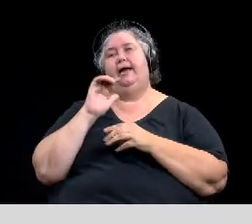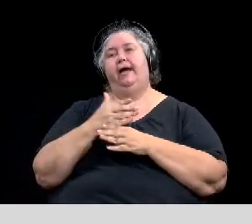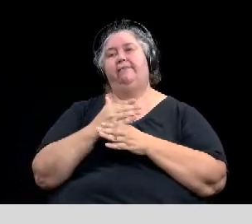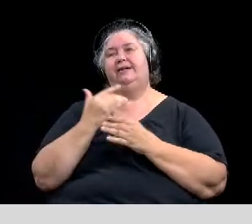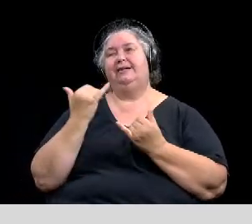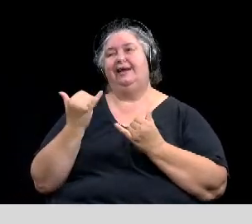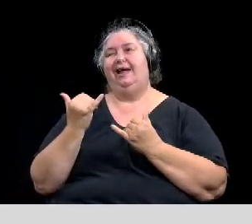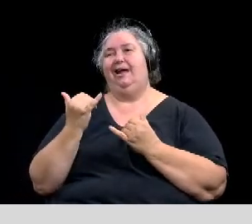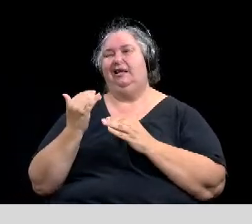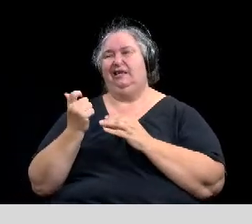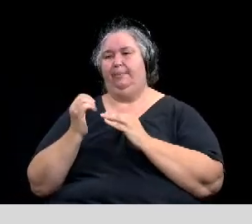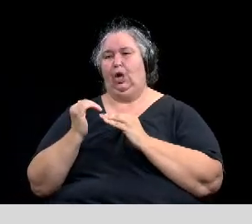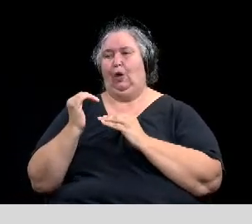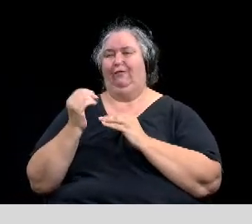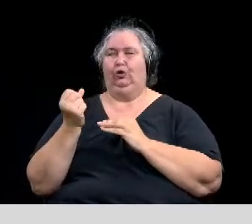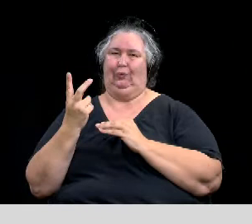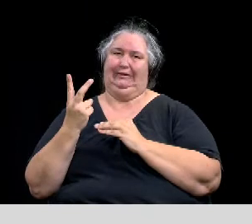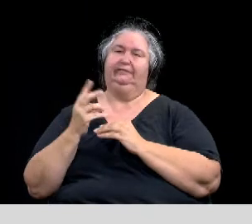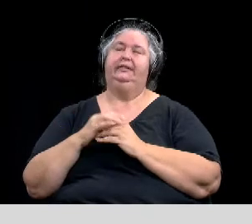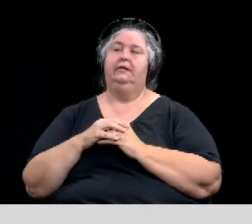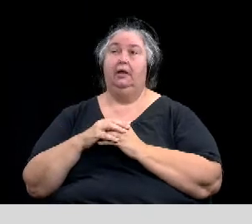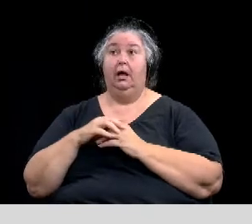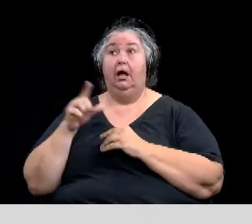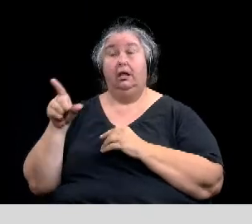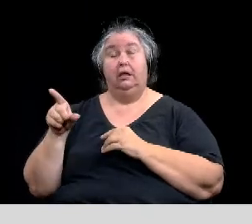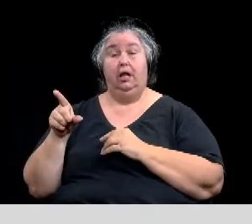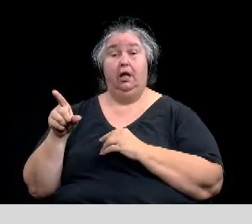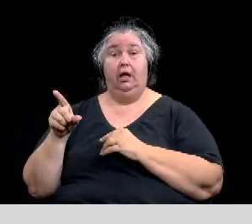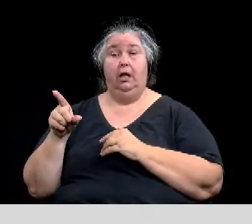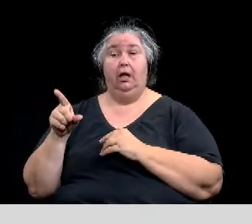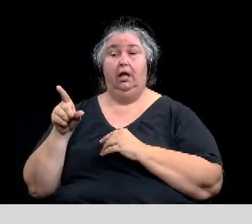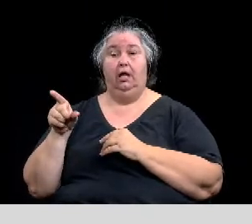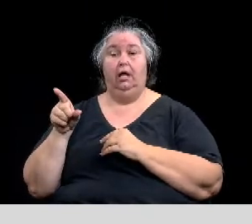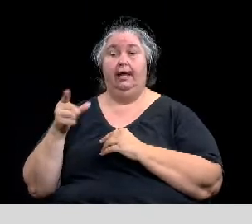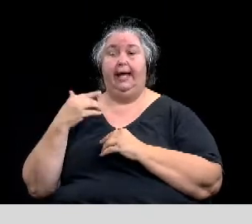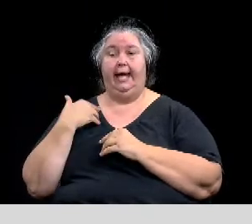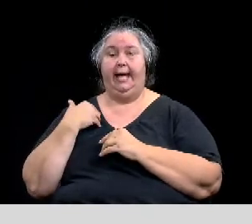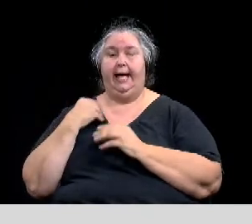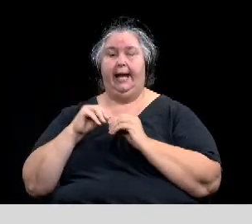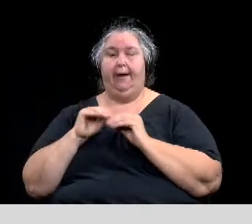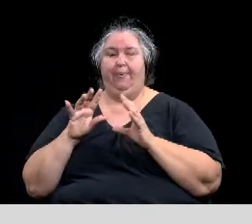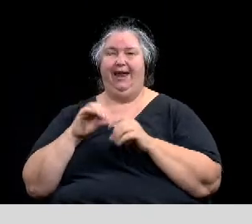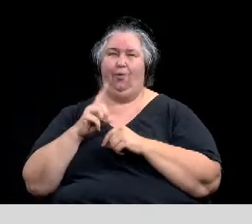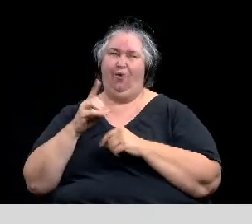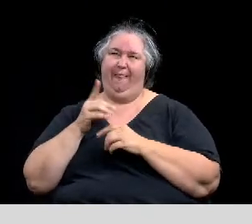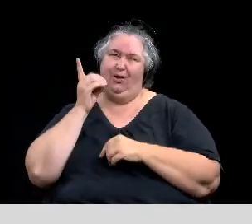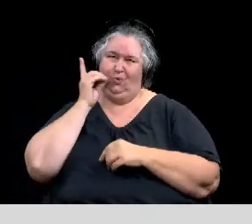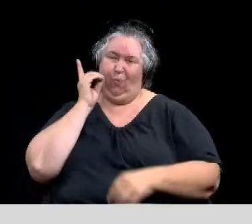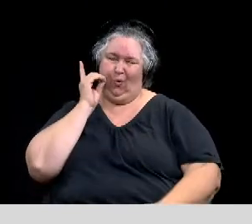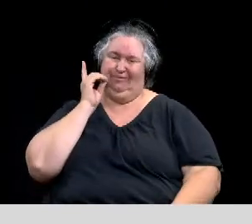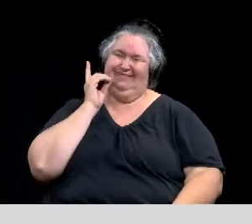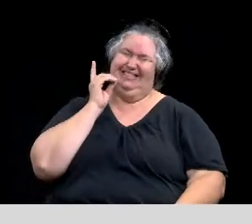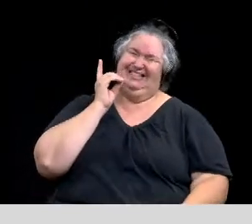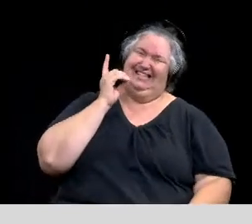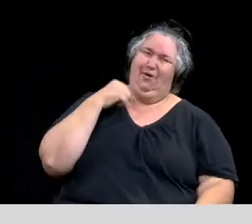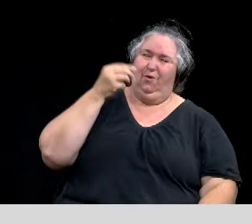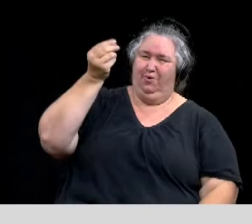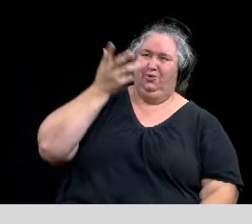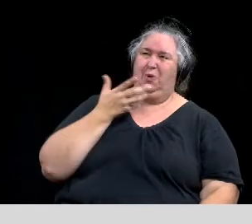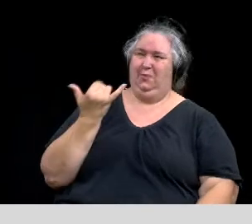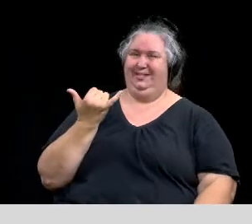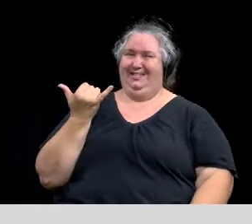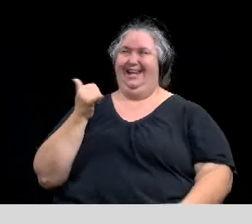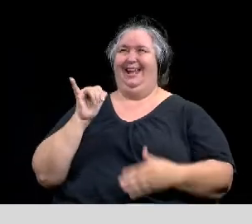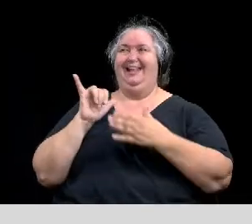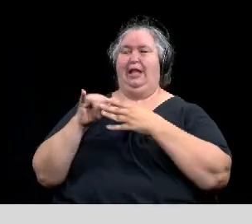over 12. They also had a small outbreak in one of the dorms, and we were told today that that has gotten